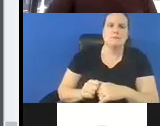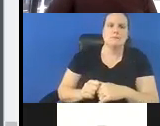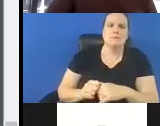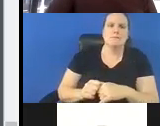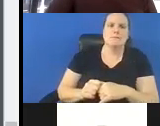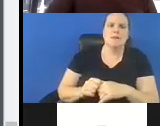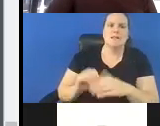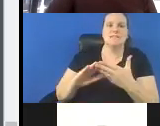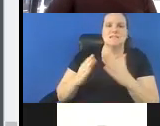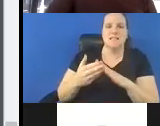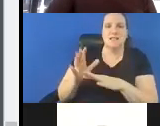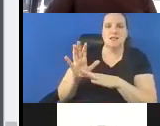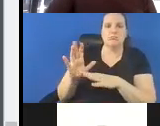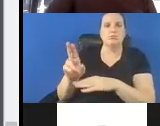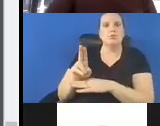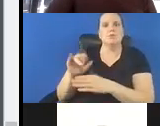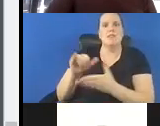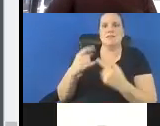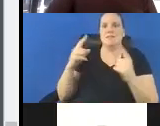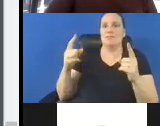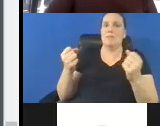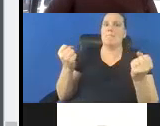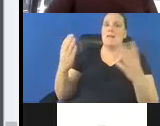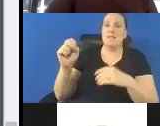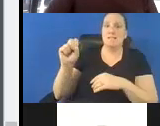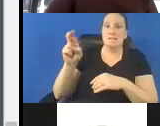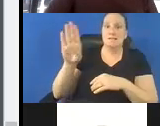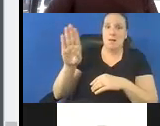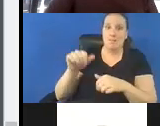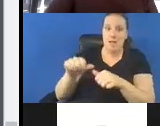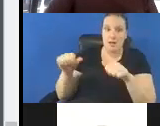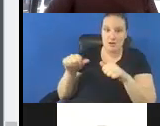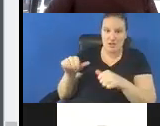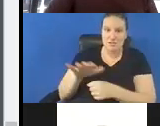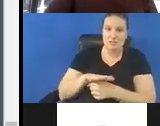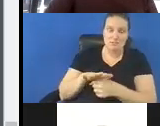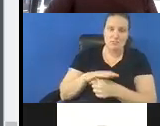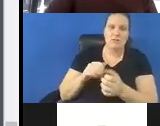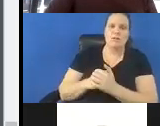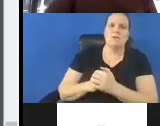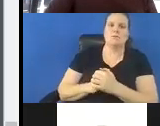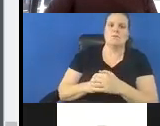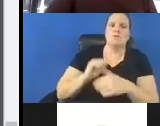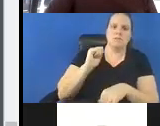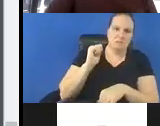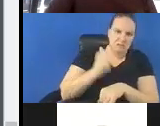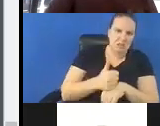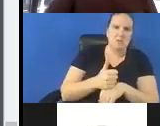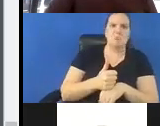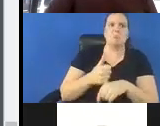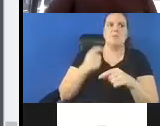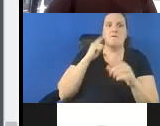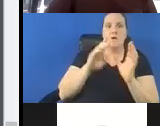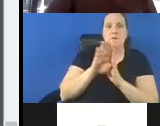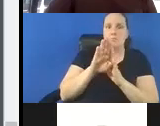the city's used it successfully in several sub areas just to sort of set the stage for development. So I don't think